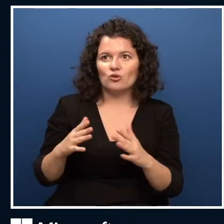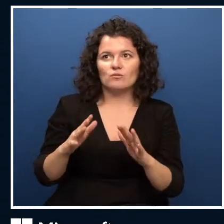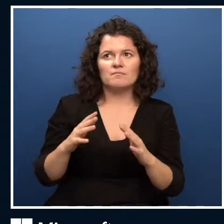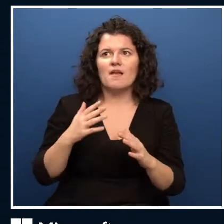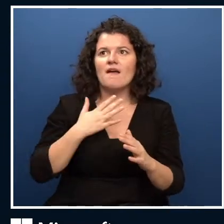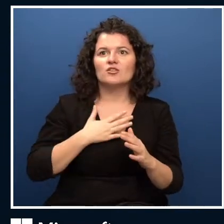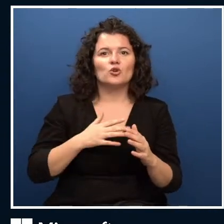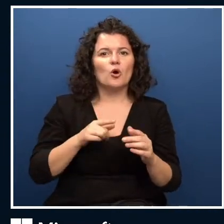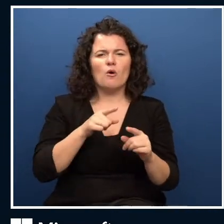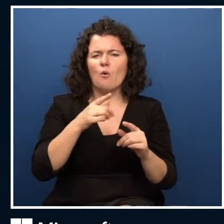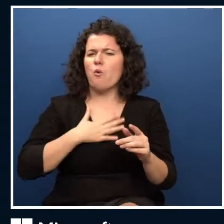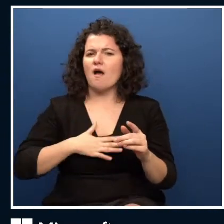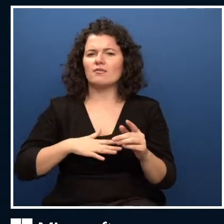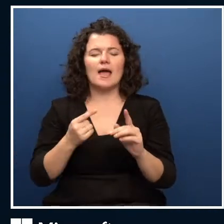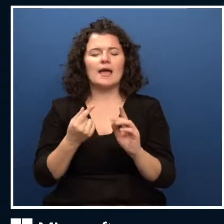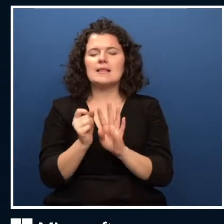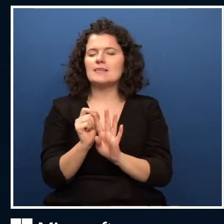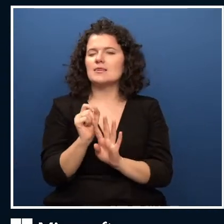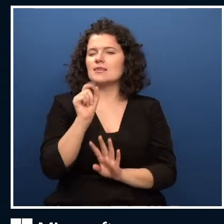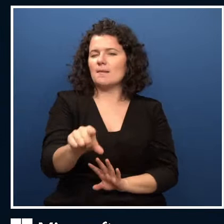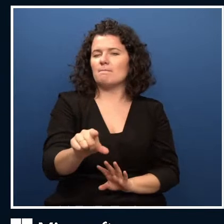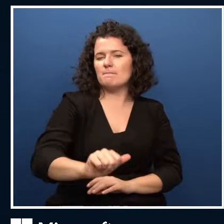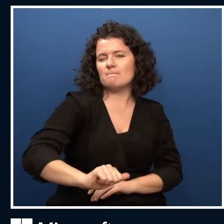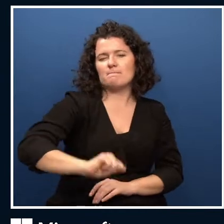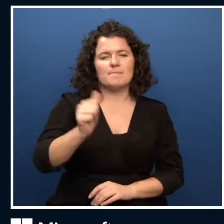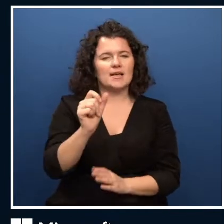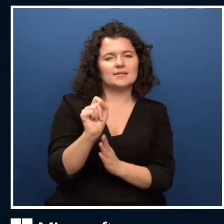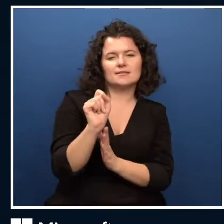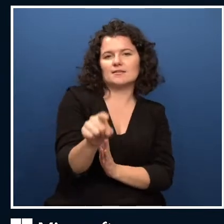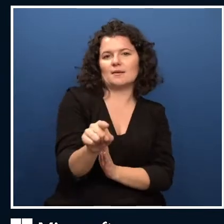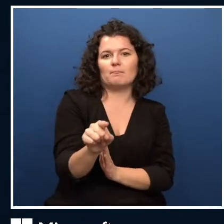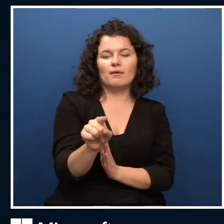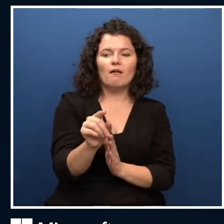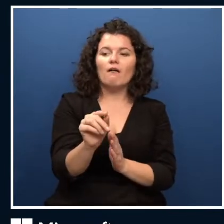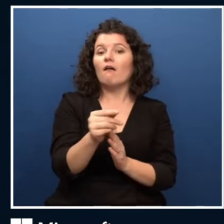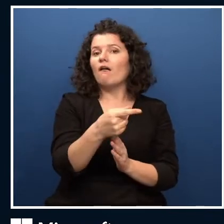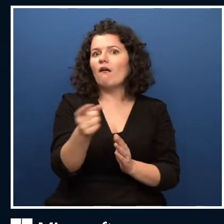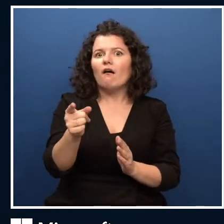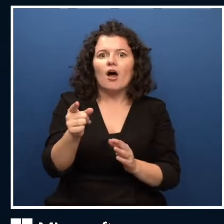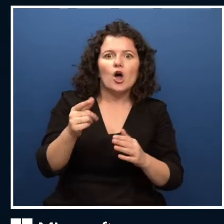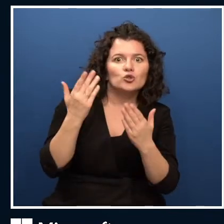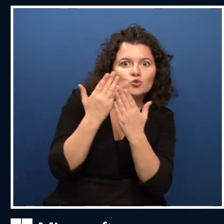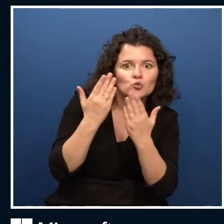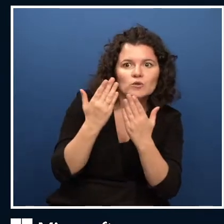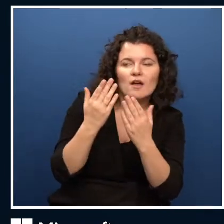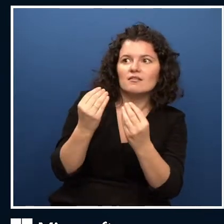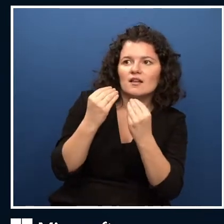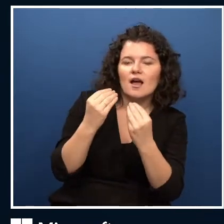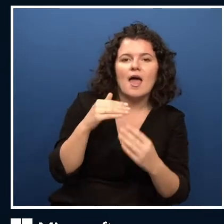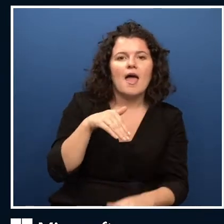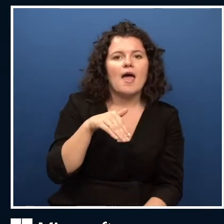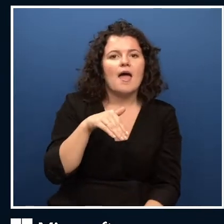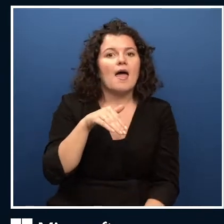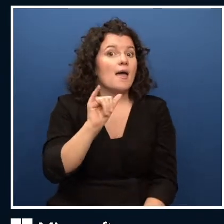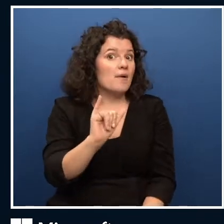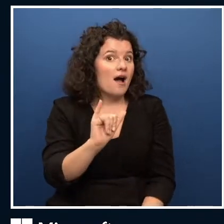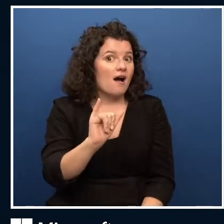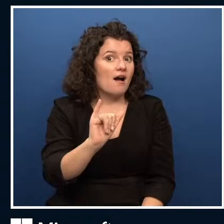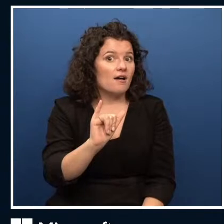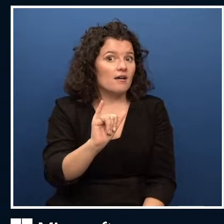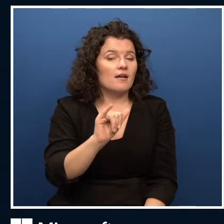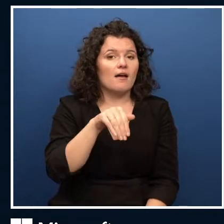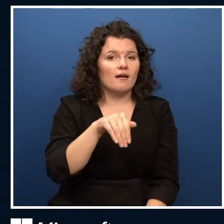you around how students can get started on learning AI and ML and feel confident in building that